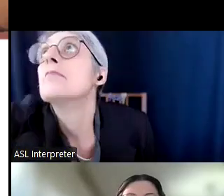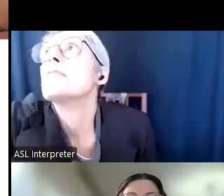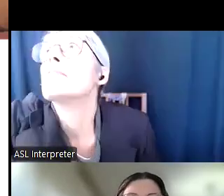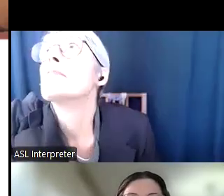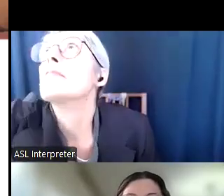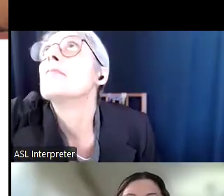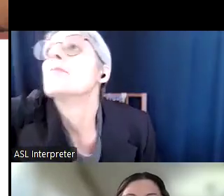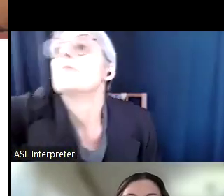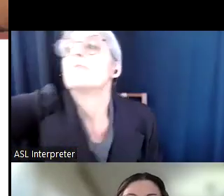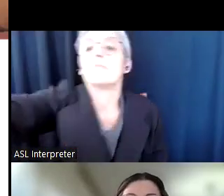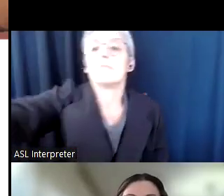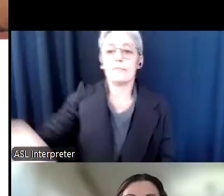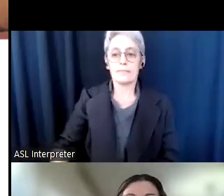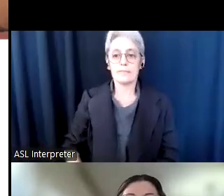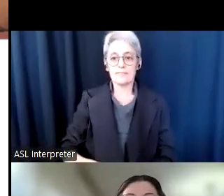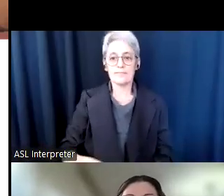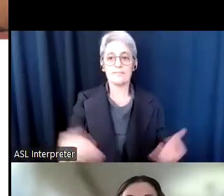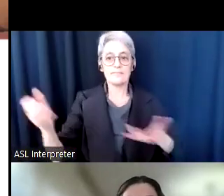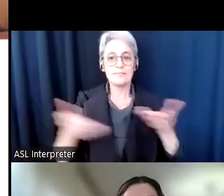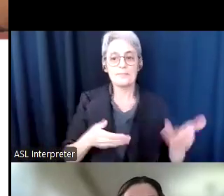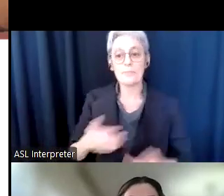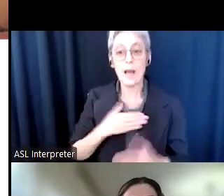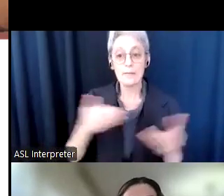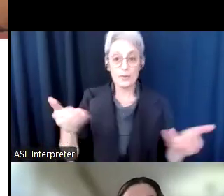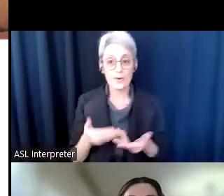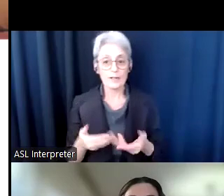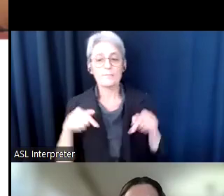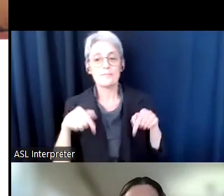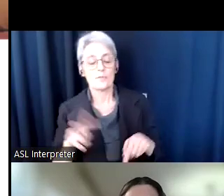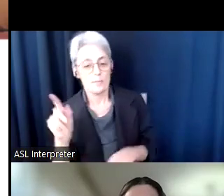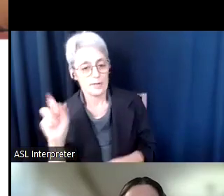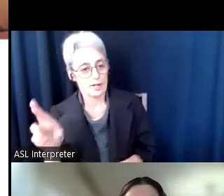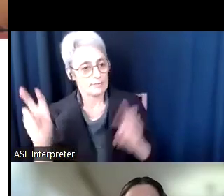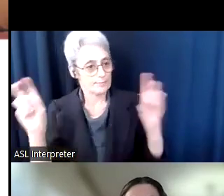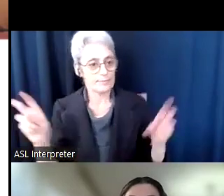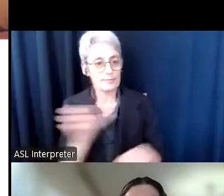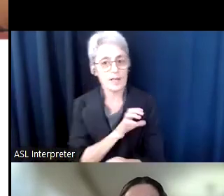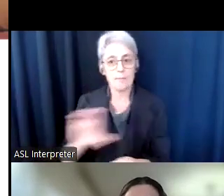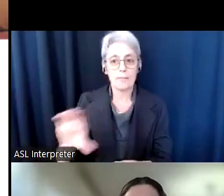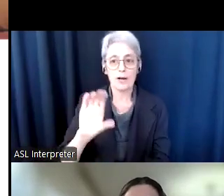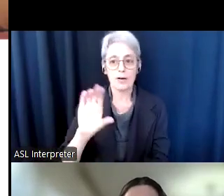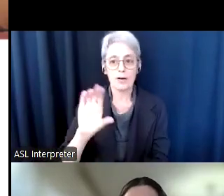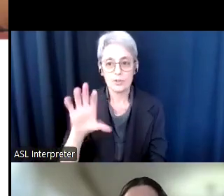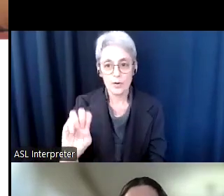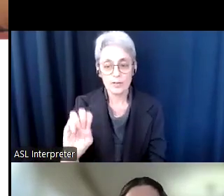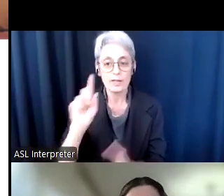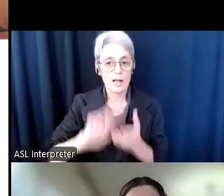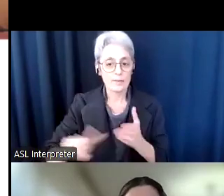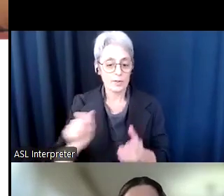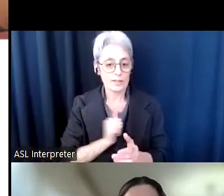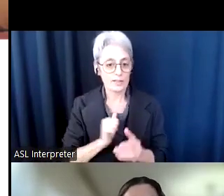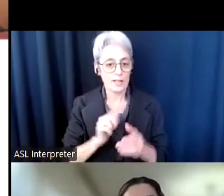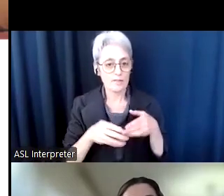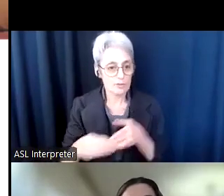Welcome all. I am happy to welcome you to our webinar titled Empowering Choice, Exploring Self-Direction Experiences and